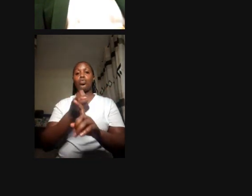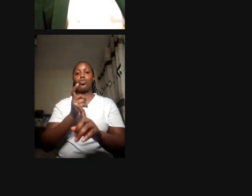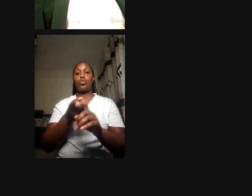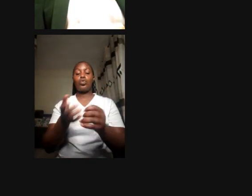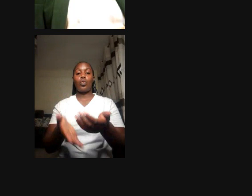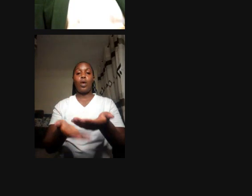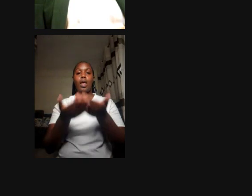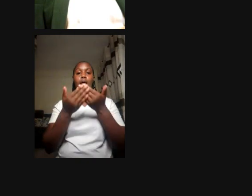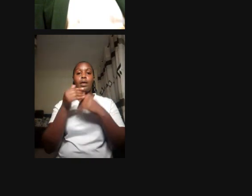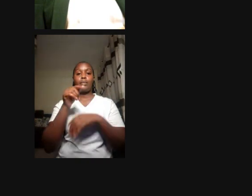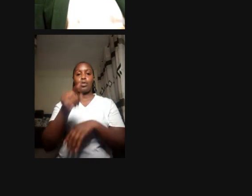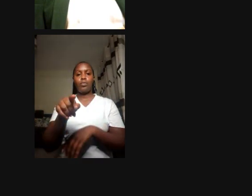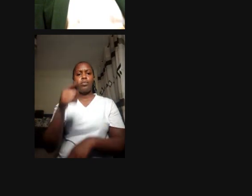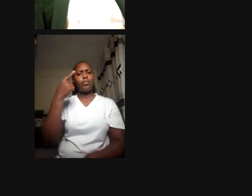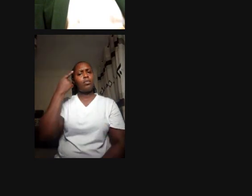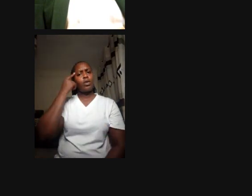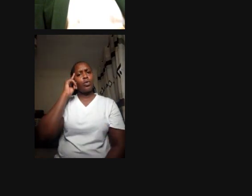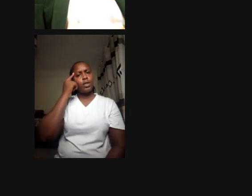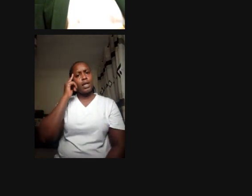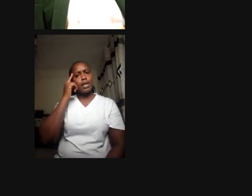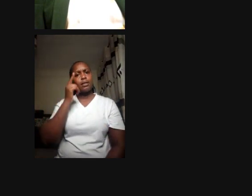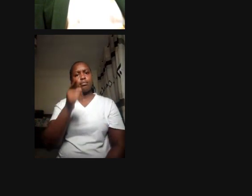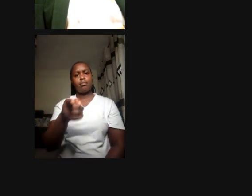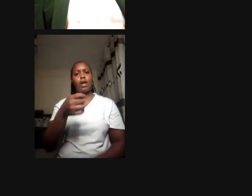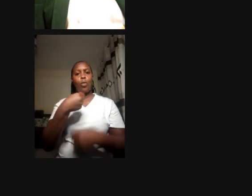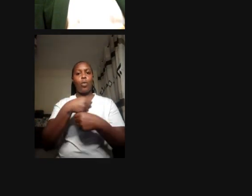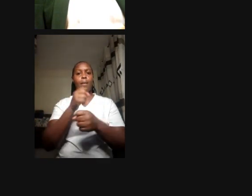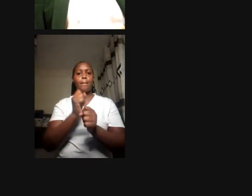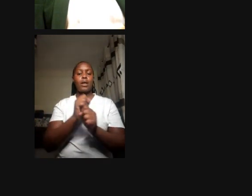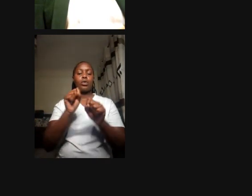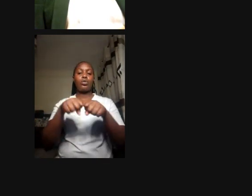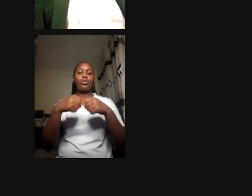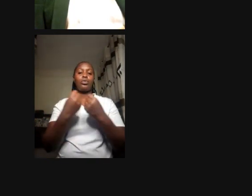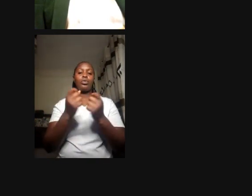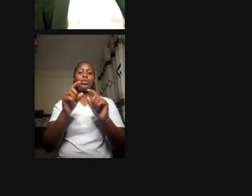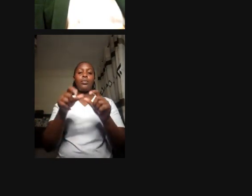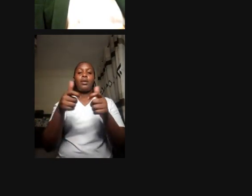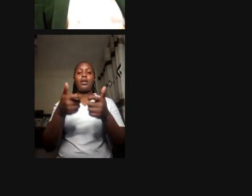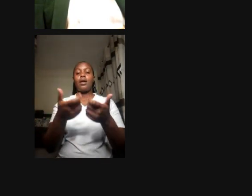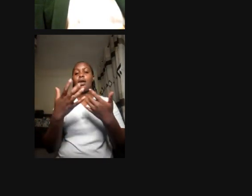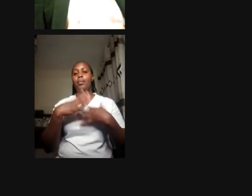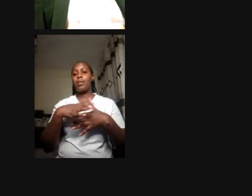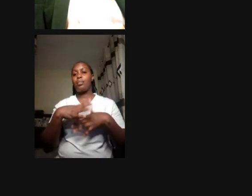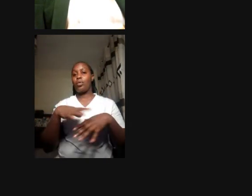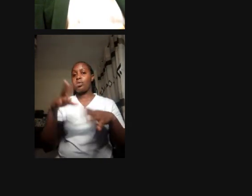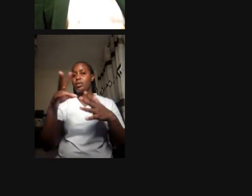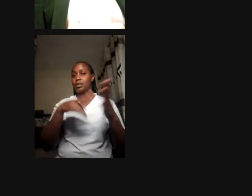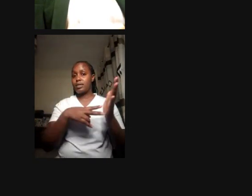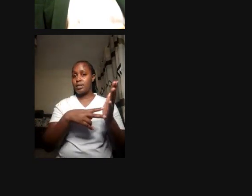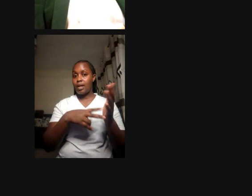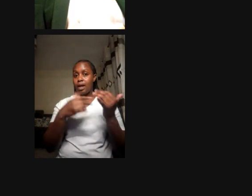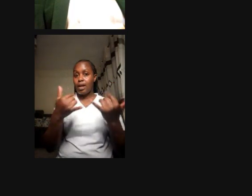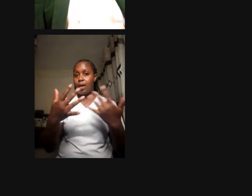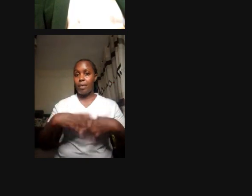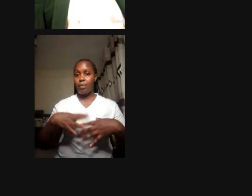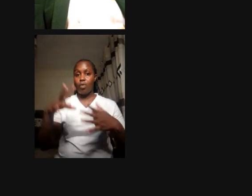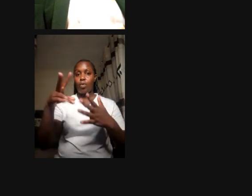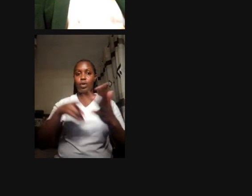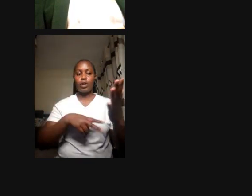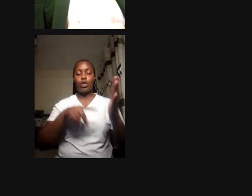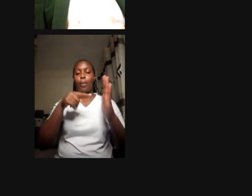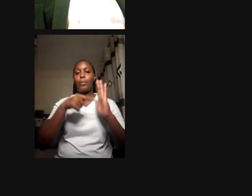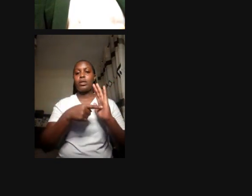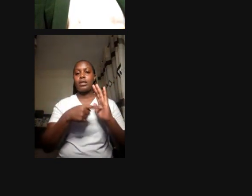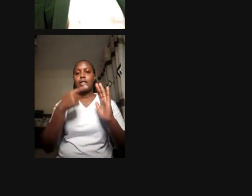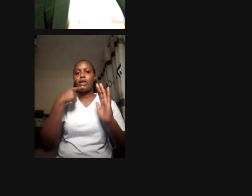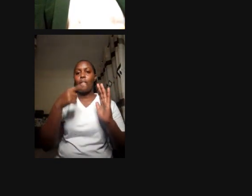these tools are going to make your social media look, nowadays people read some posts and they say, oh, this is ChatGPT.